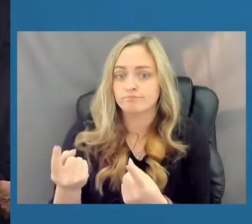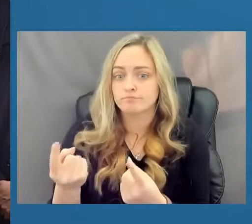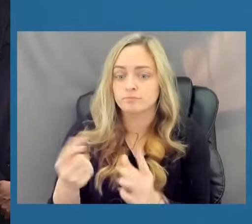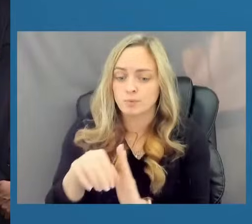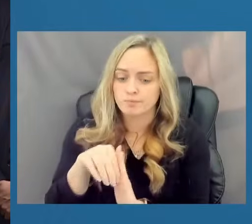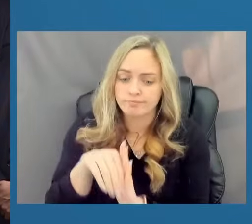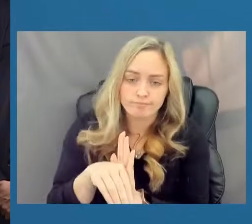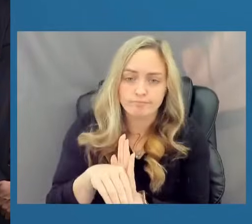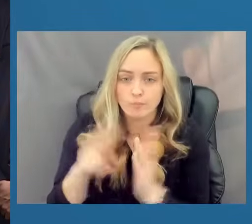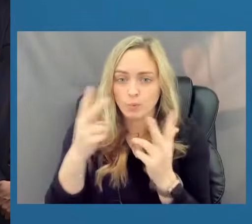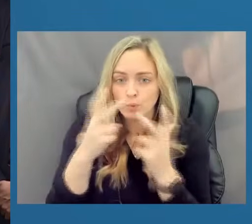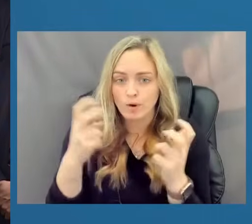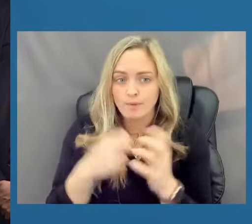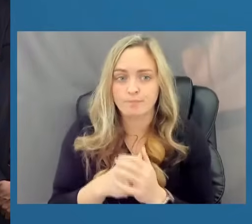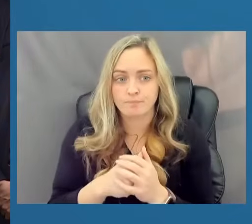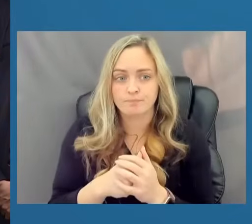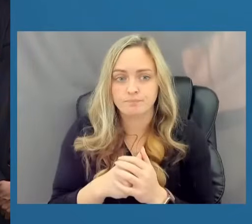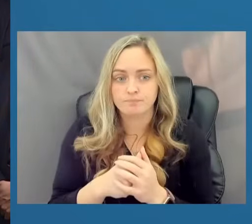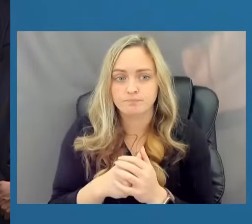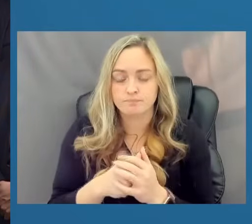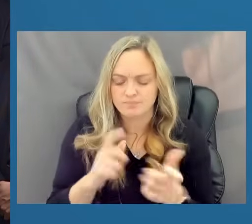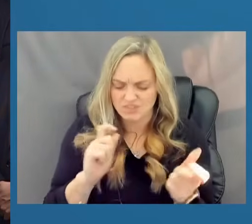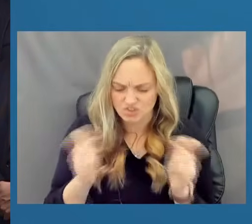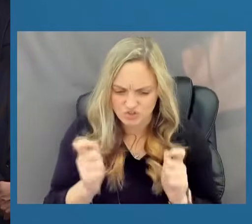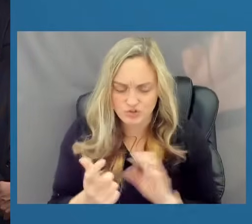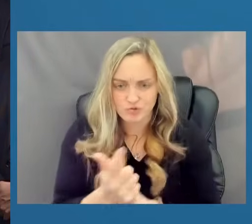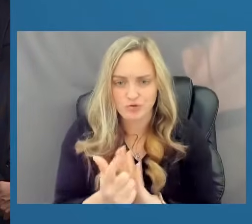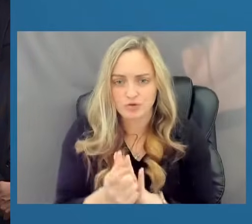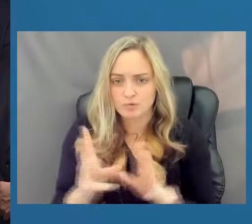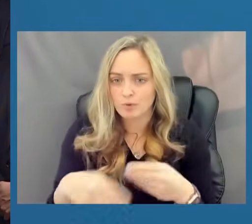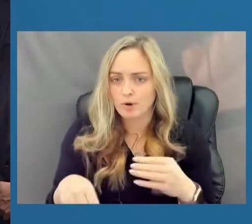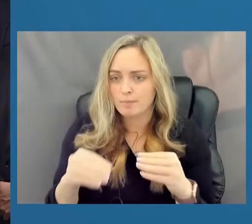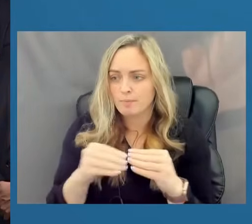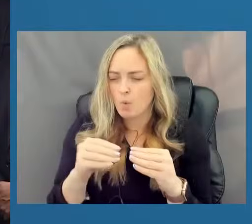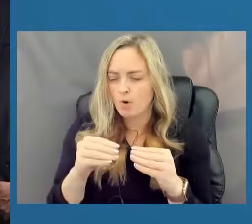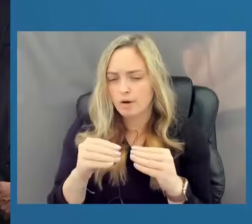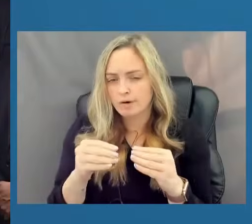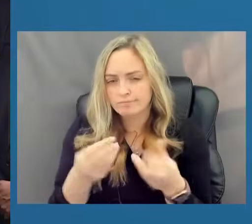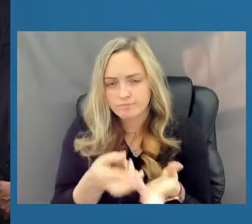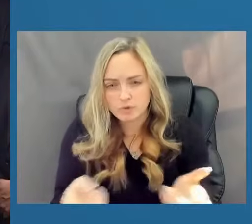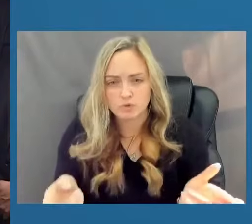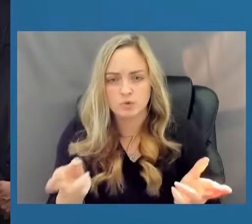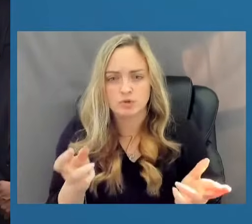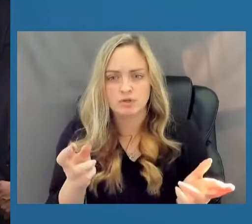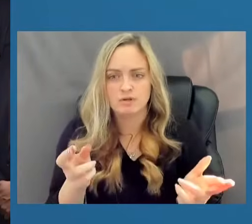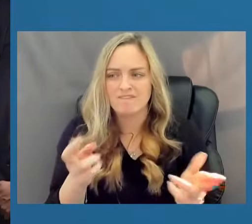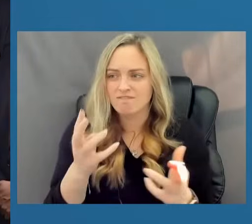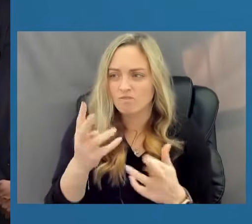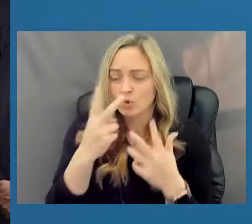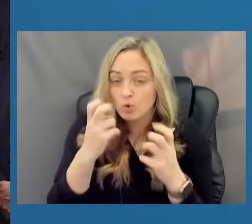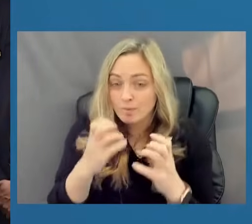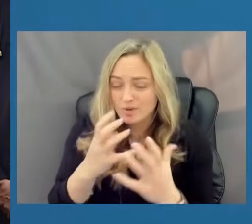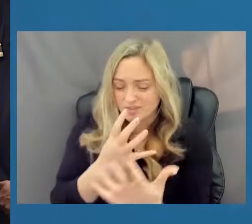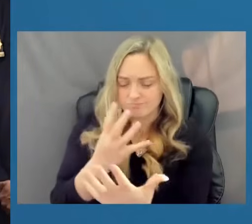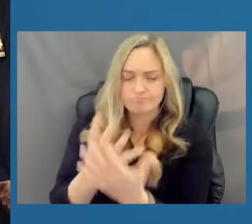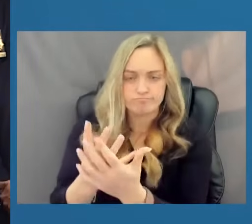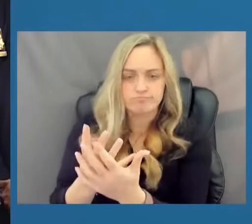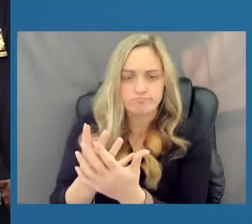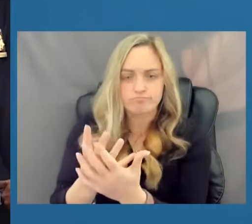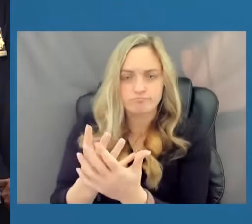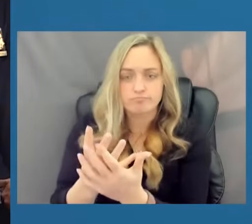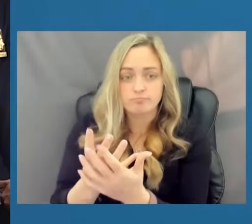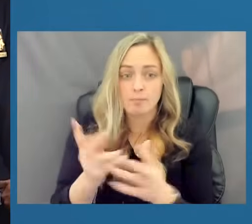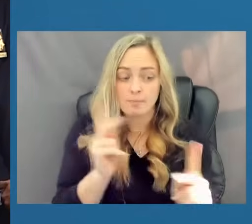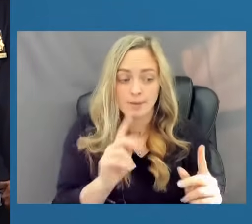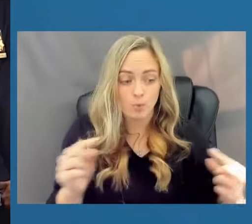crime, reform our laws, and provide more tools to put criminals behind bars, those who would do harm